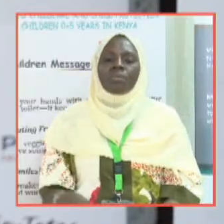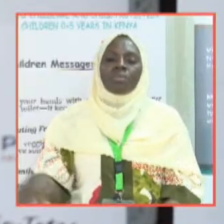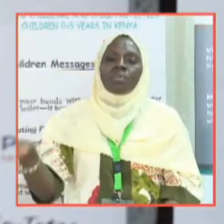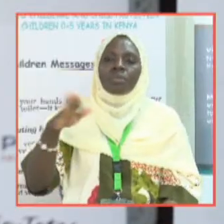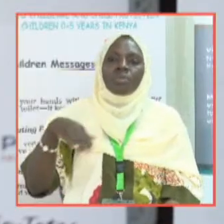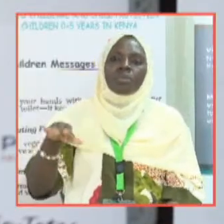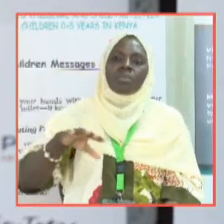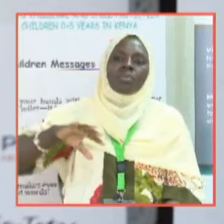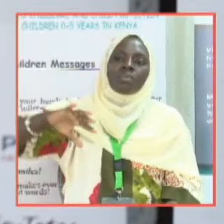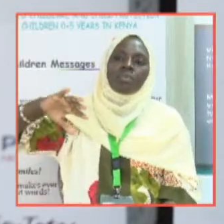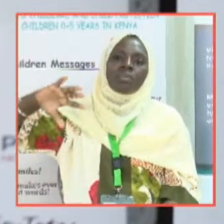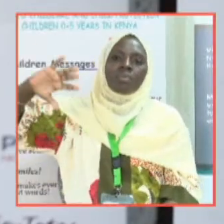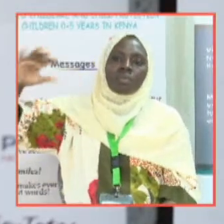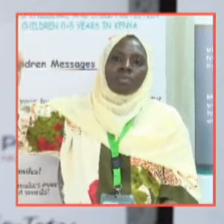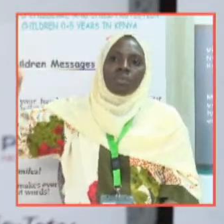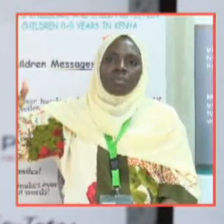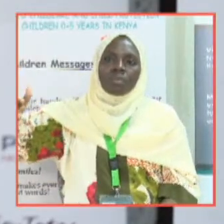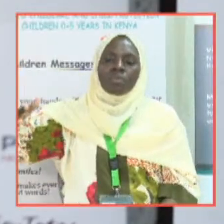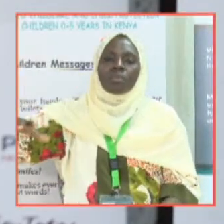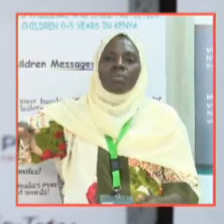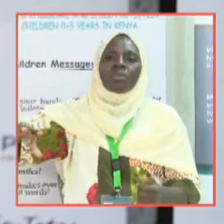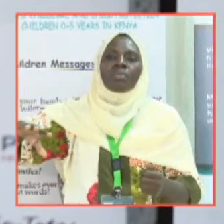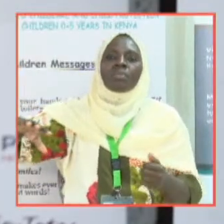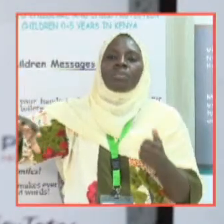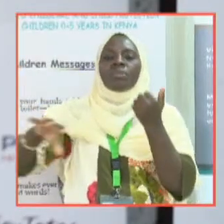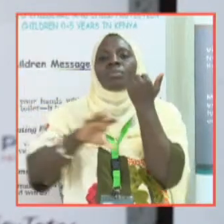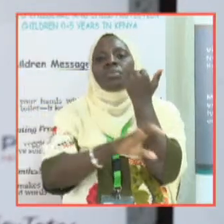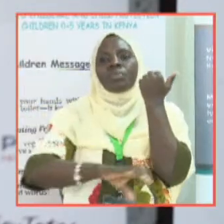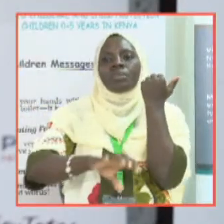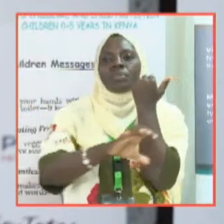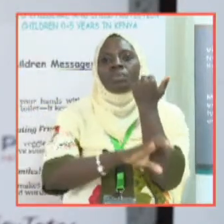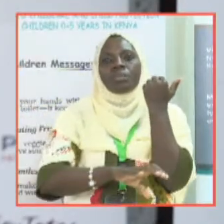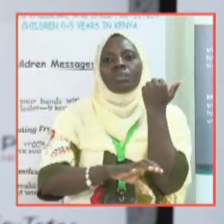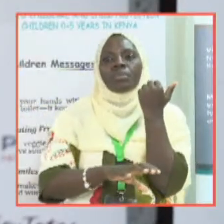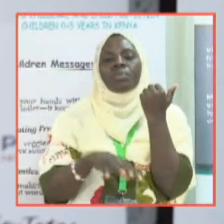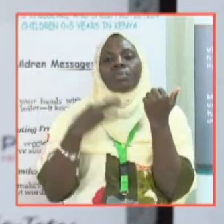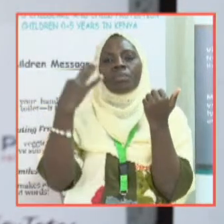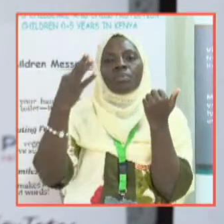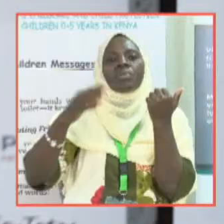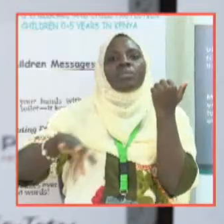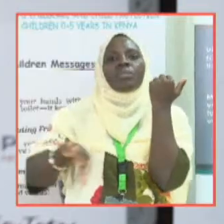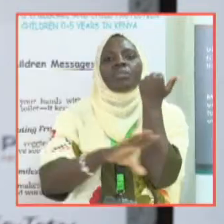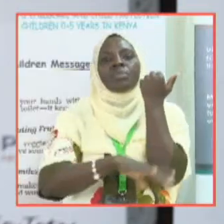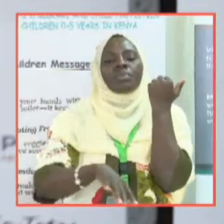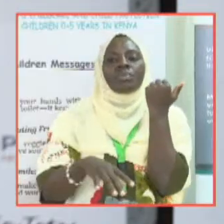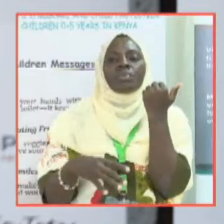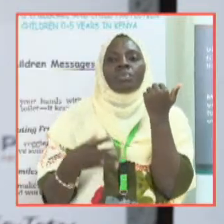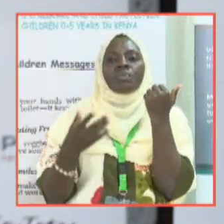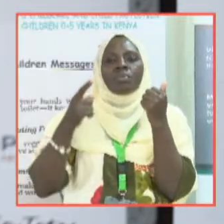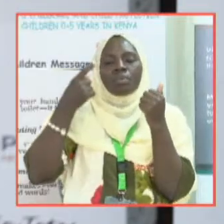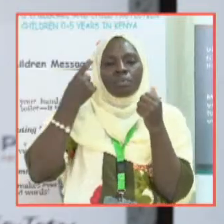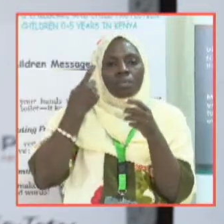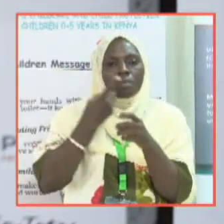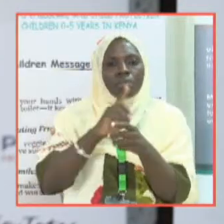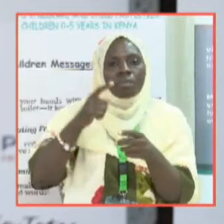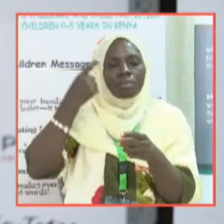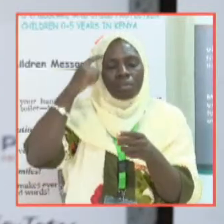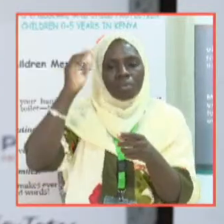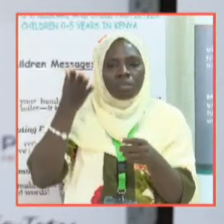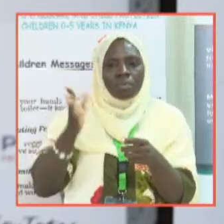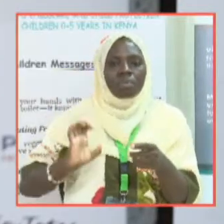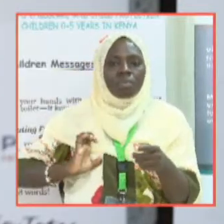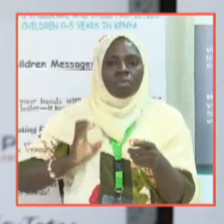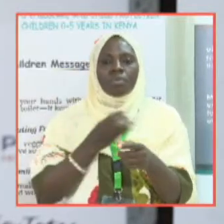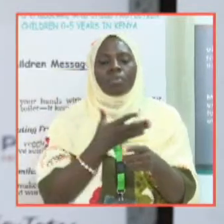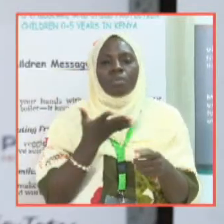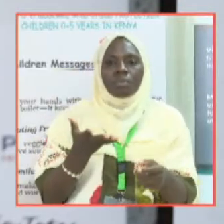the county or the country, for her it is the country, the 3 countries, but for us the county is at least